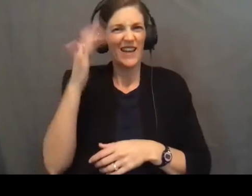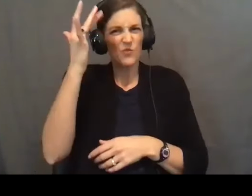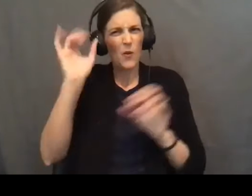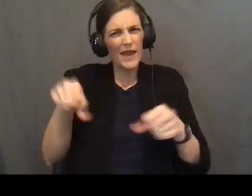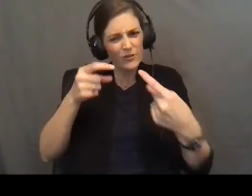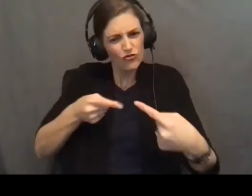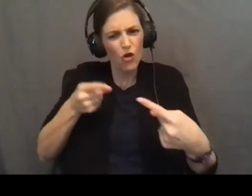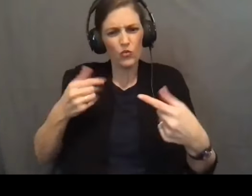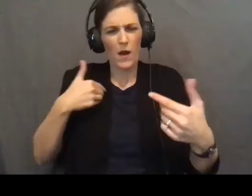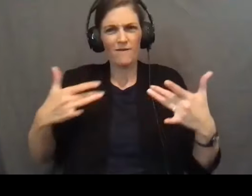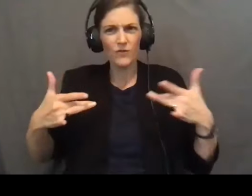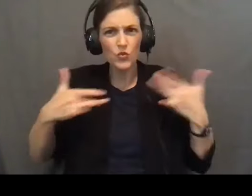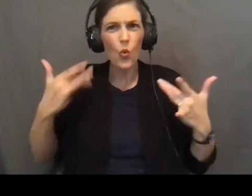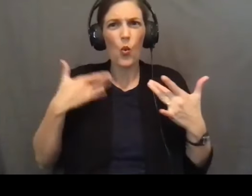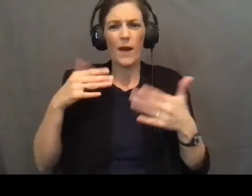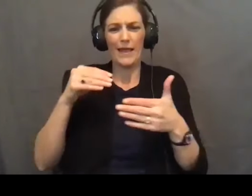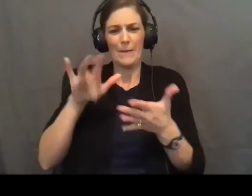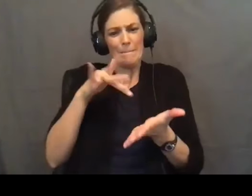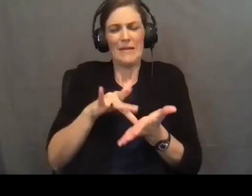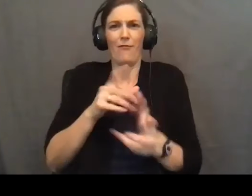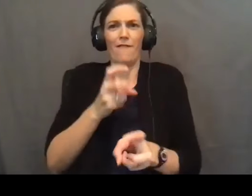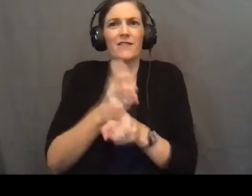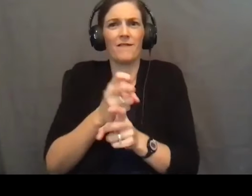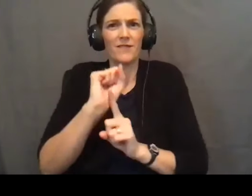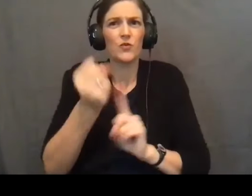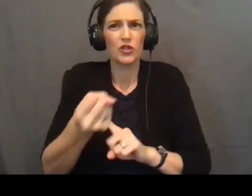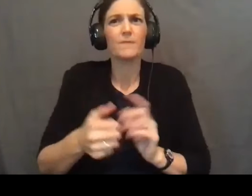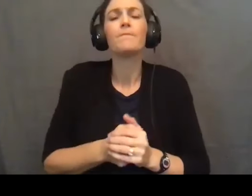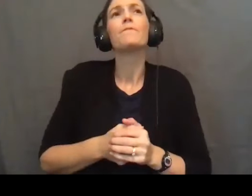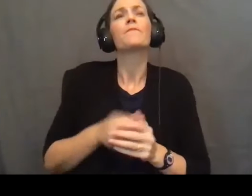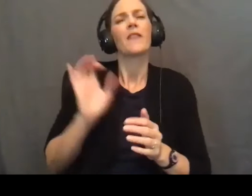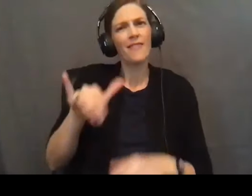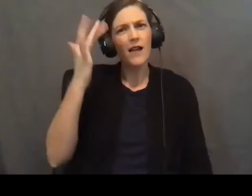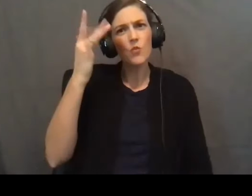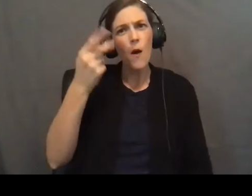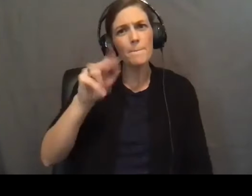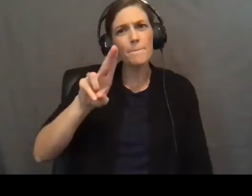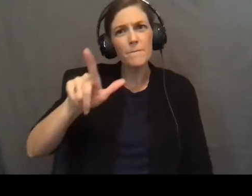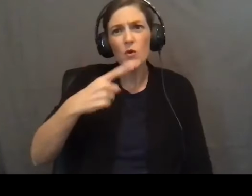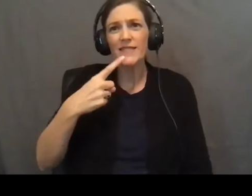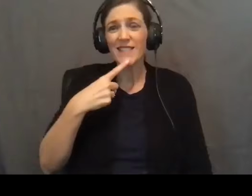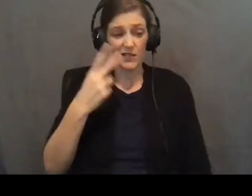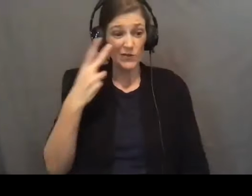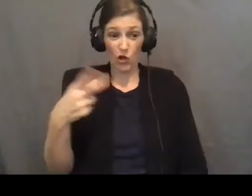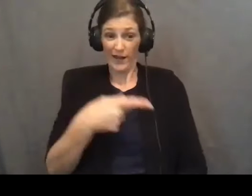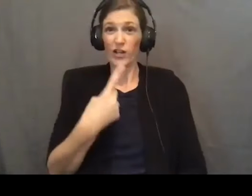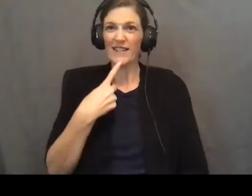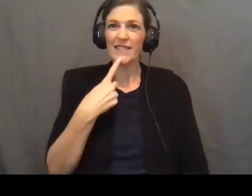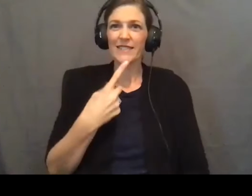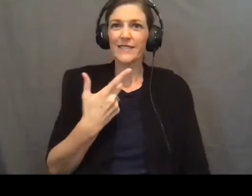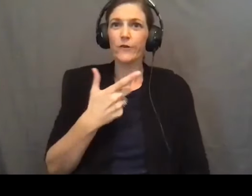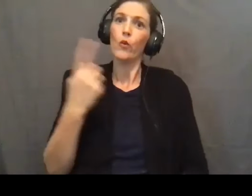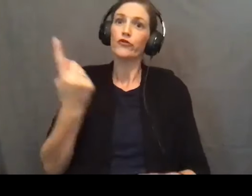in the midst of difficult circumstances. And this is why Paul said in this letter, even as we saw here, he doesn't say just